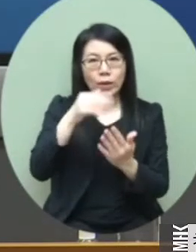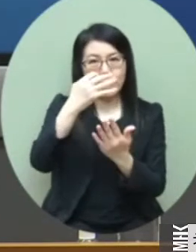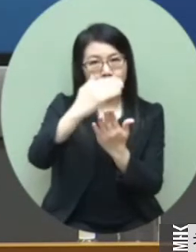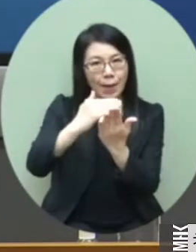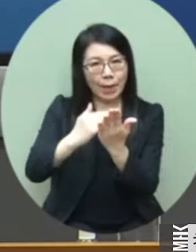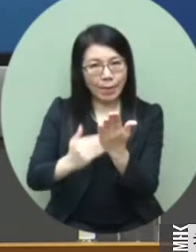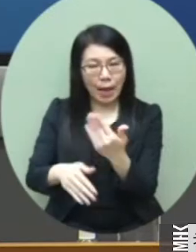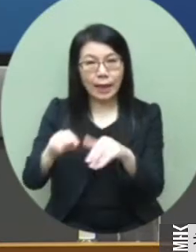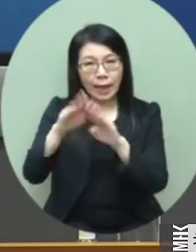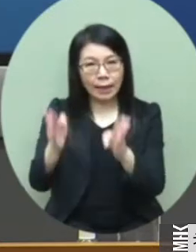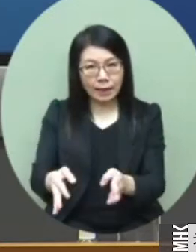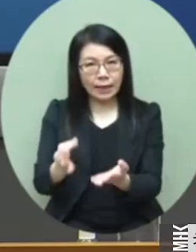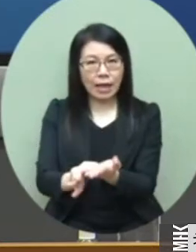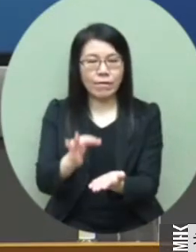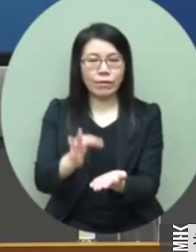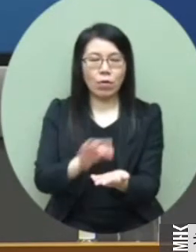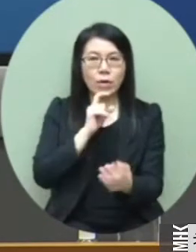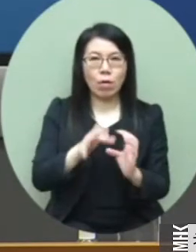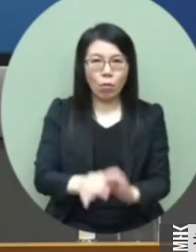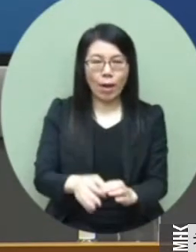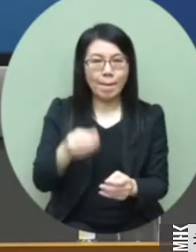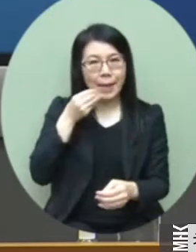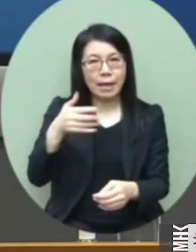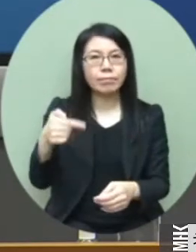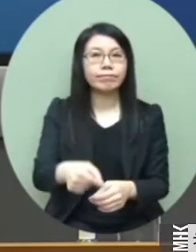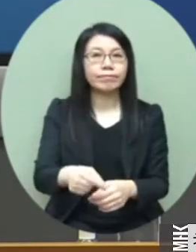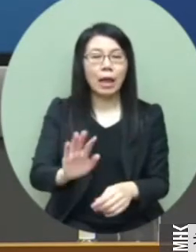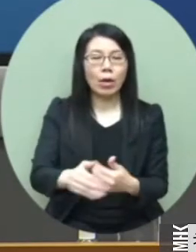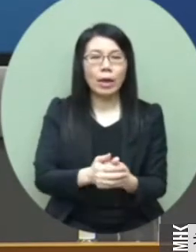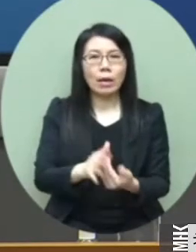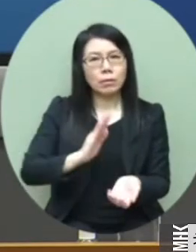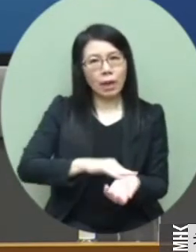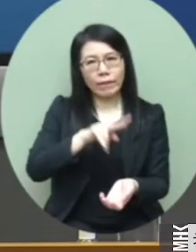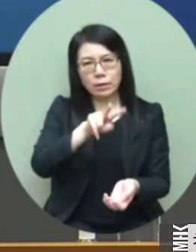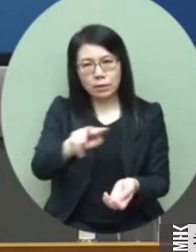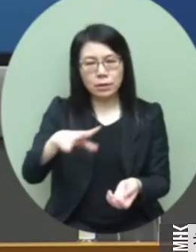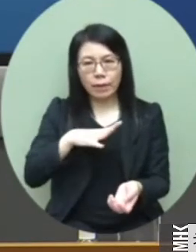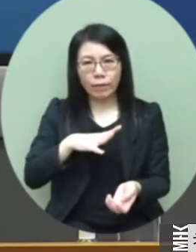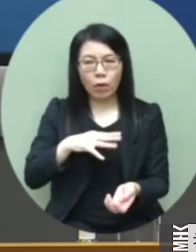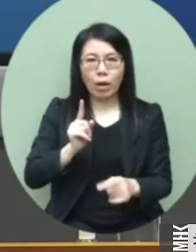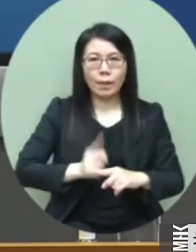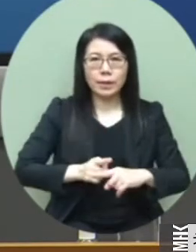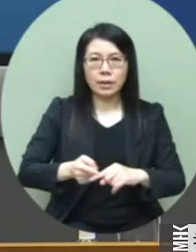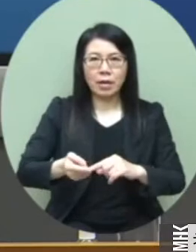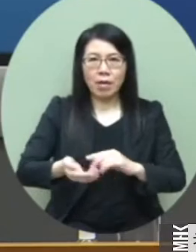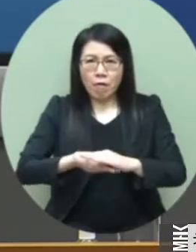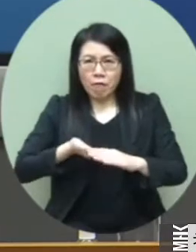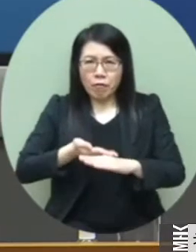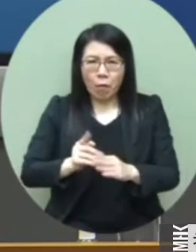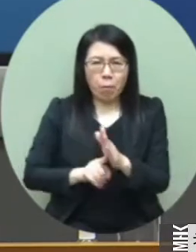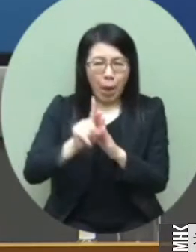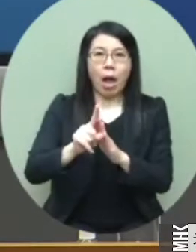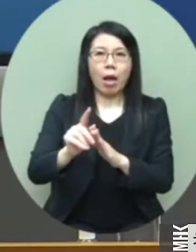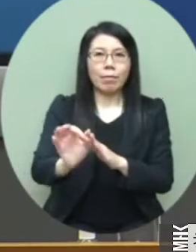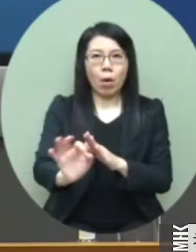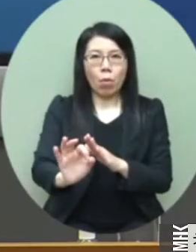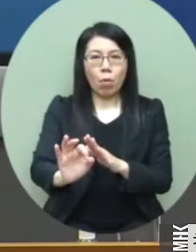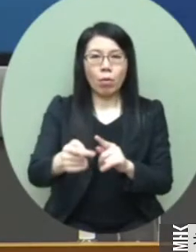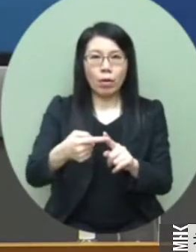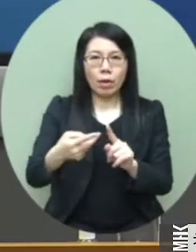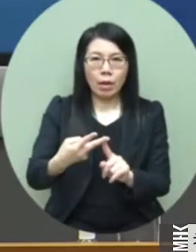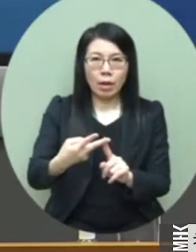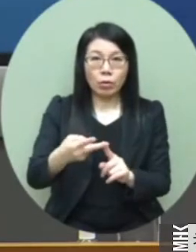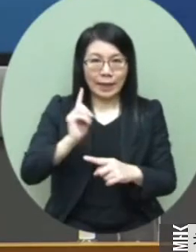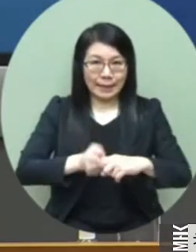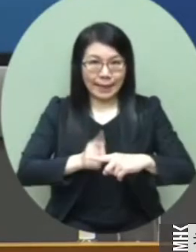the dine-in ban will be relaxed and the scheduled premises will be relaxed. It all depends on whether